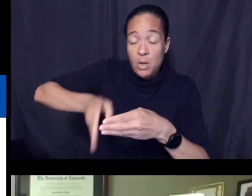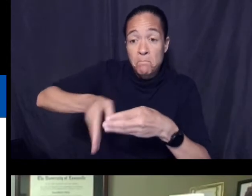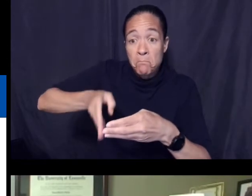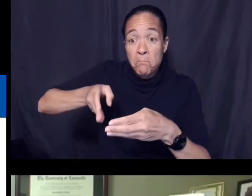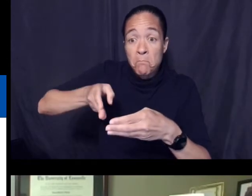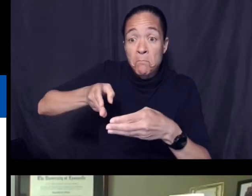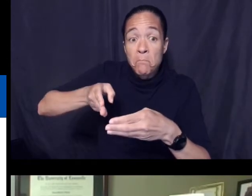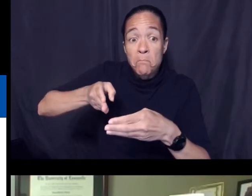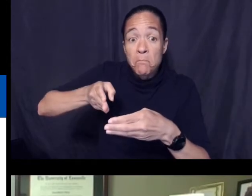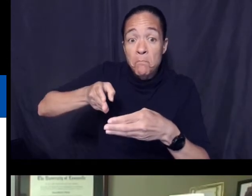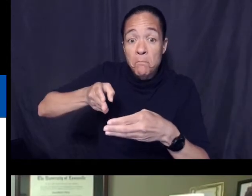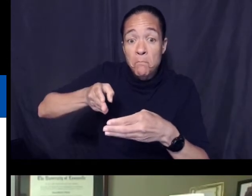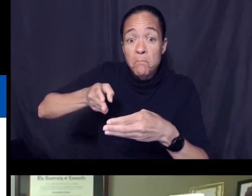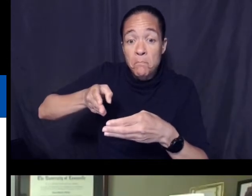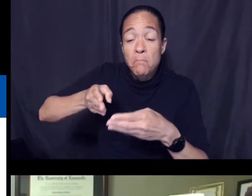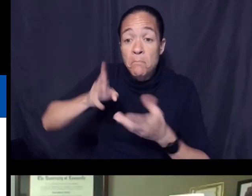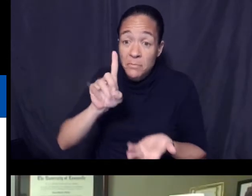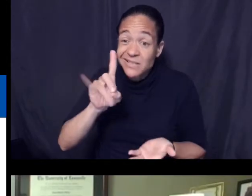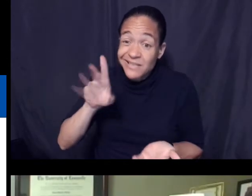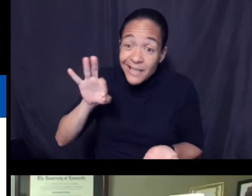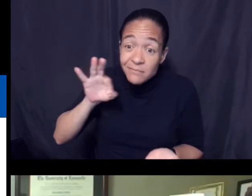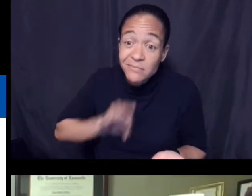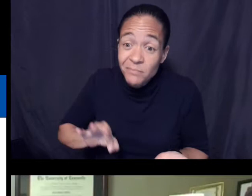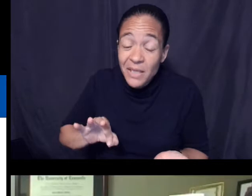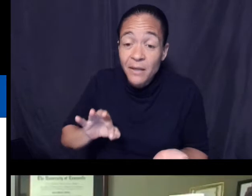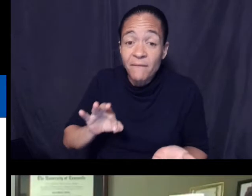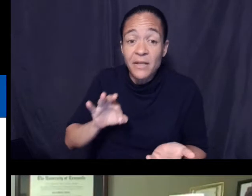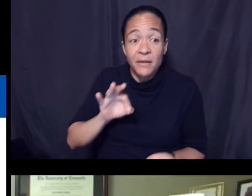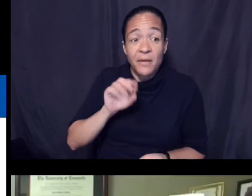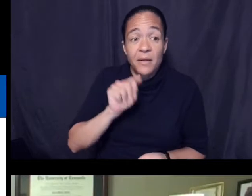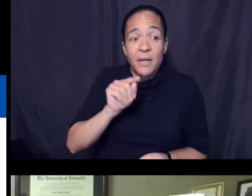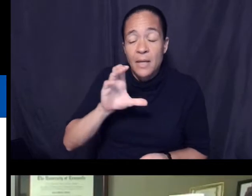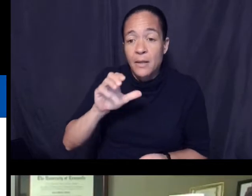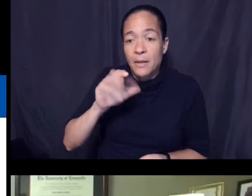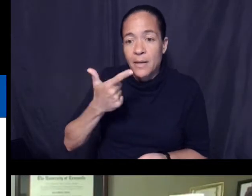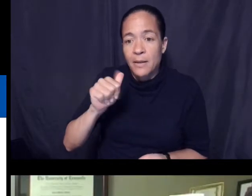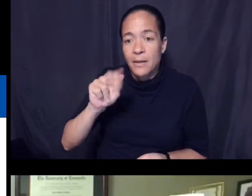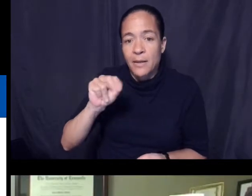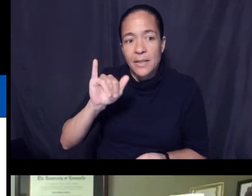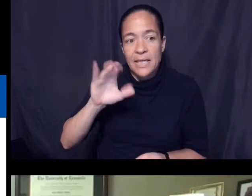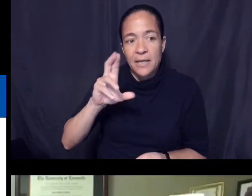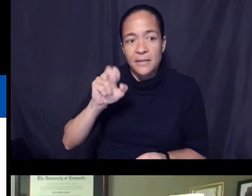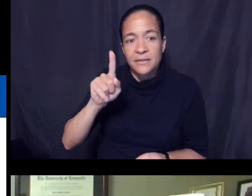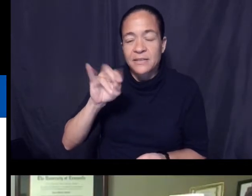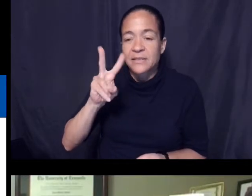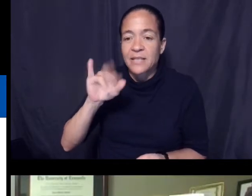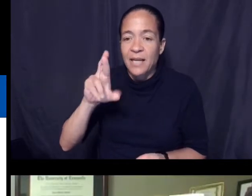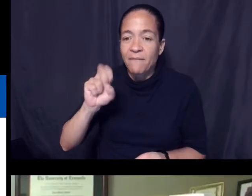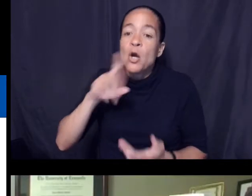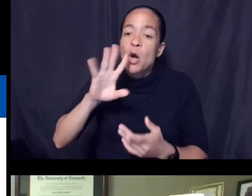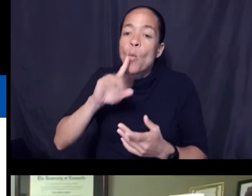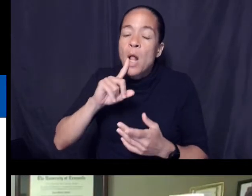and found to be helpful with this therapy is ganciclovir decreases the progression of hearing